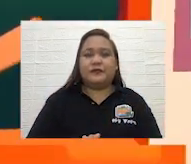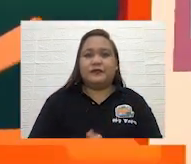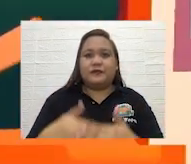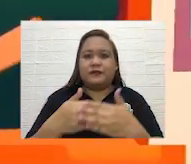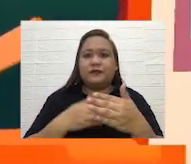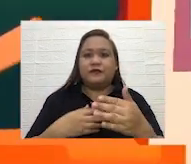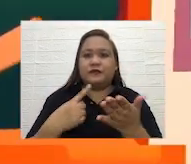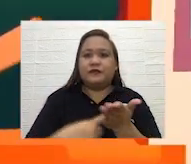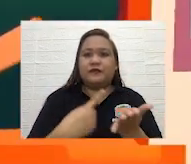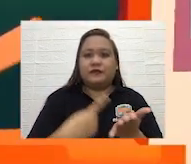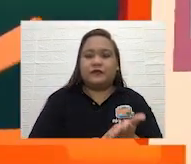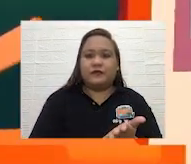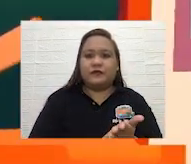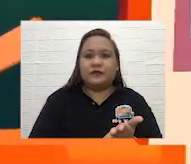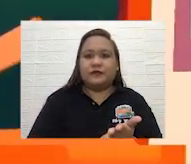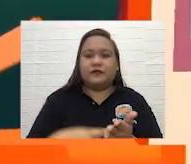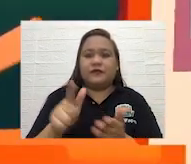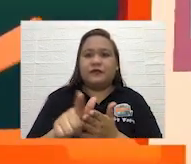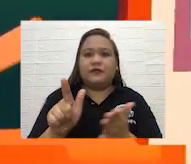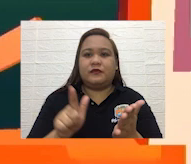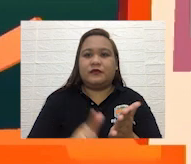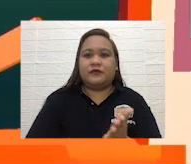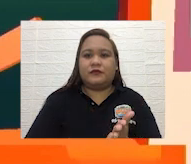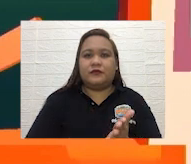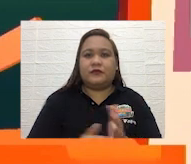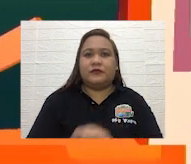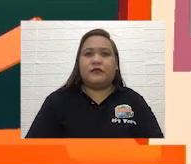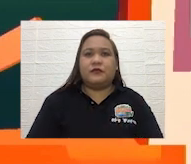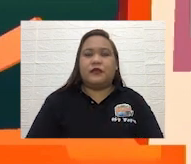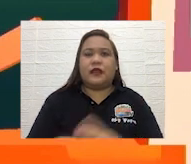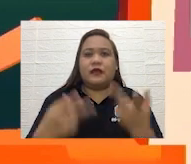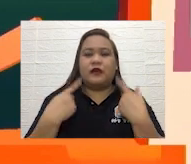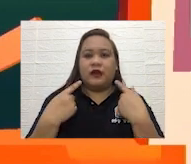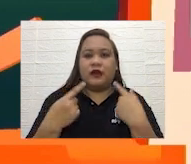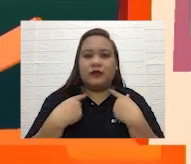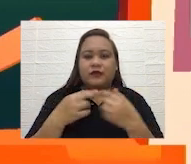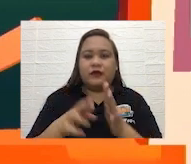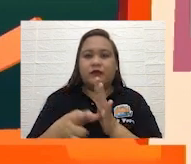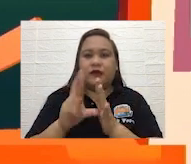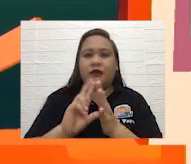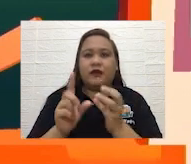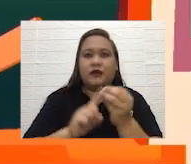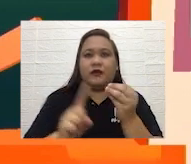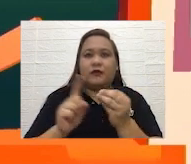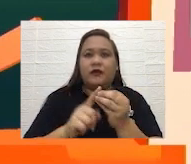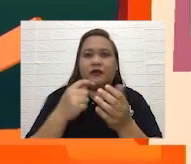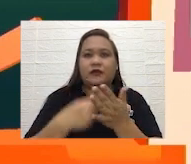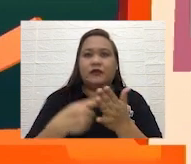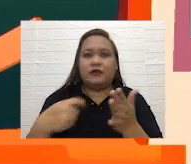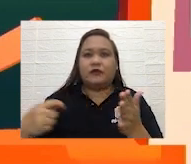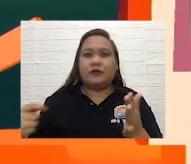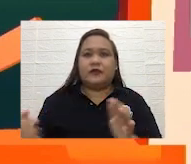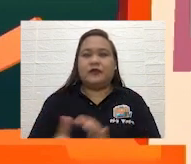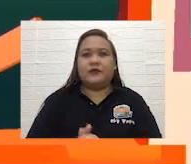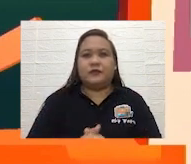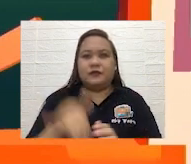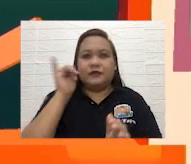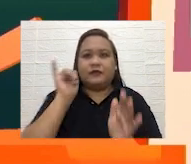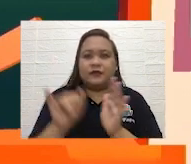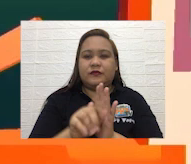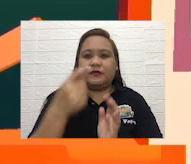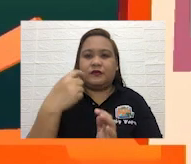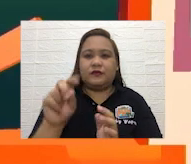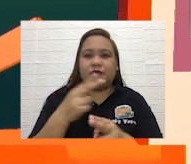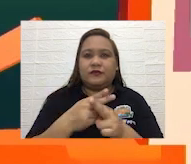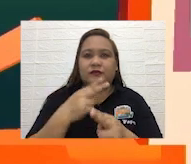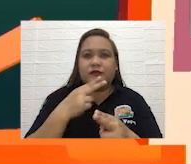Before we tackle our lesson for the day, let us do a little background check on drafting tools. Take a look at each picture